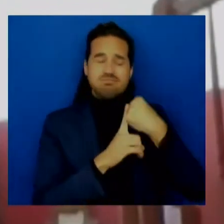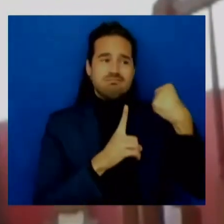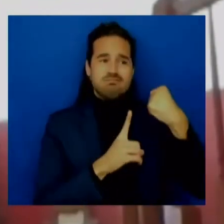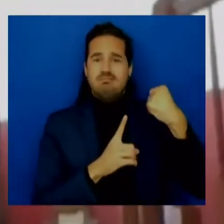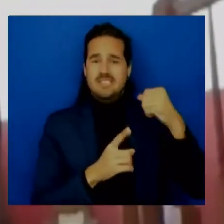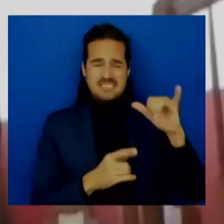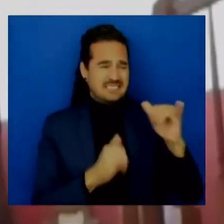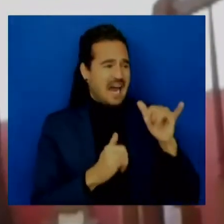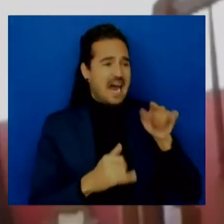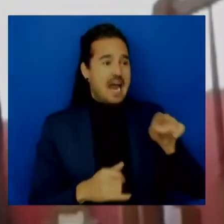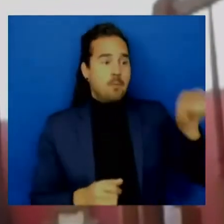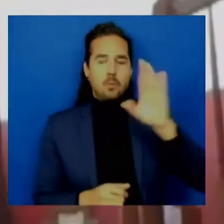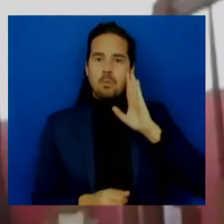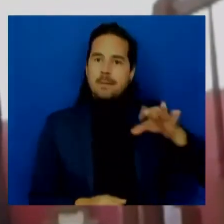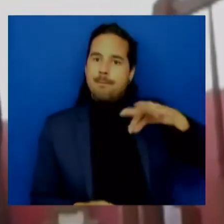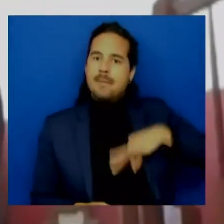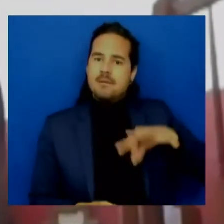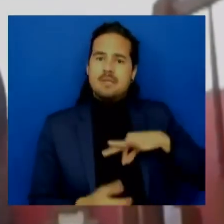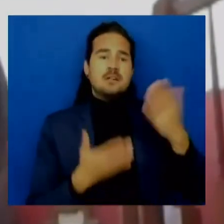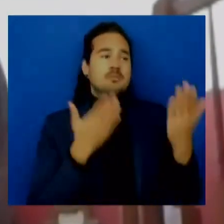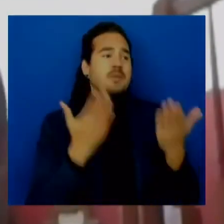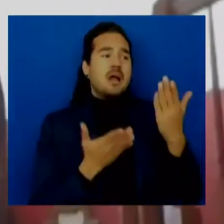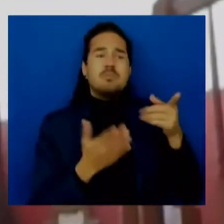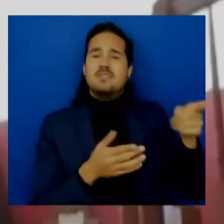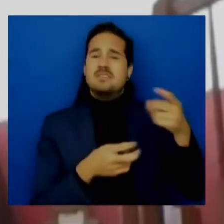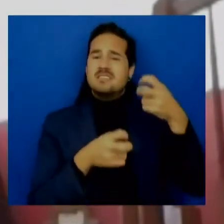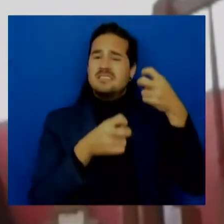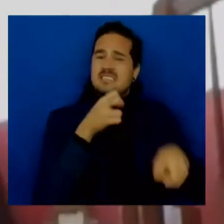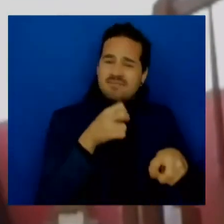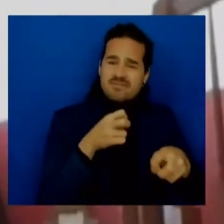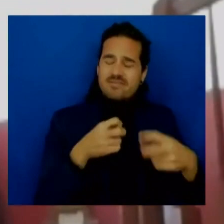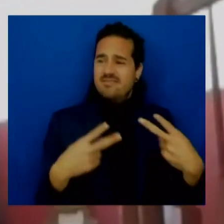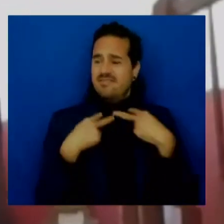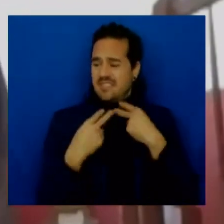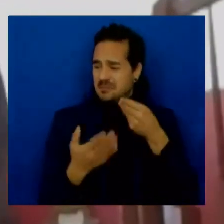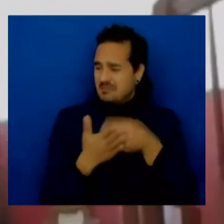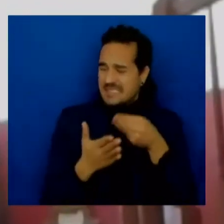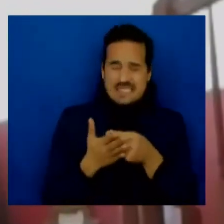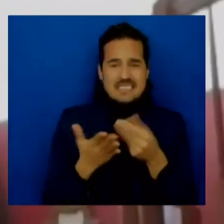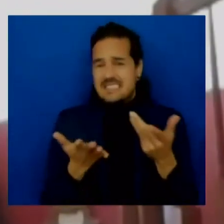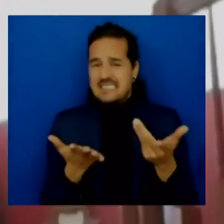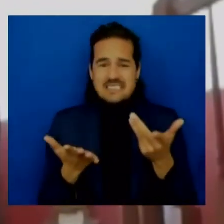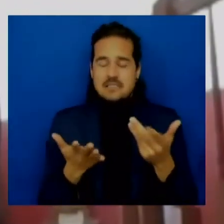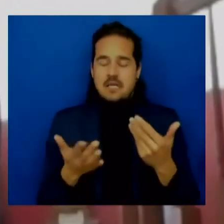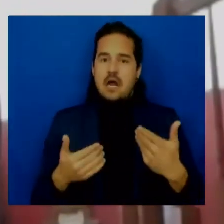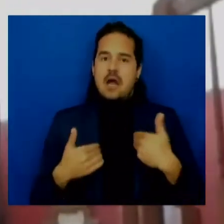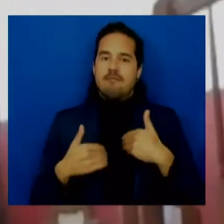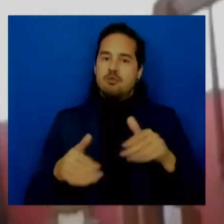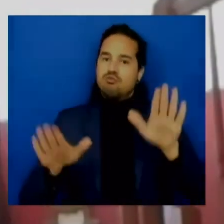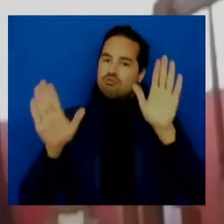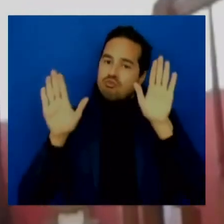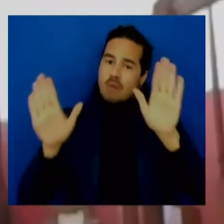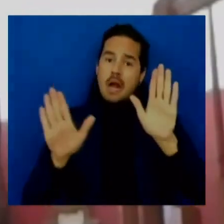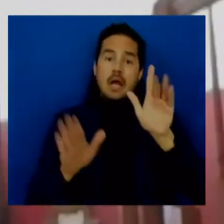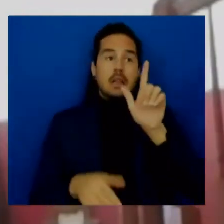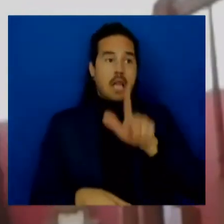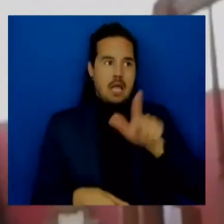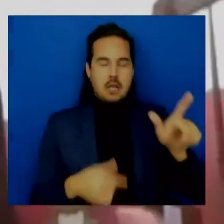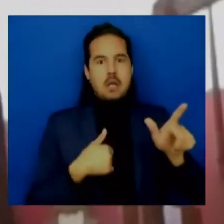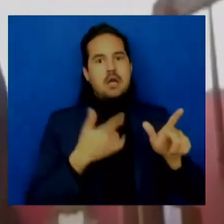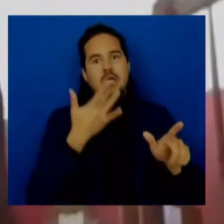difficult situation. I have a great landlord. He keep me here without pay. And that's just